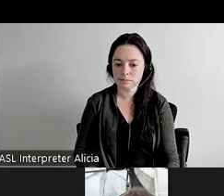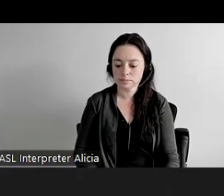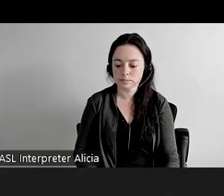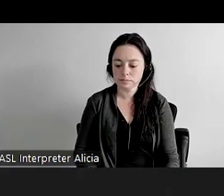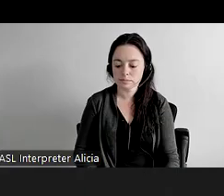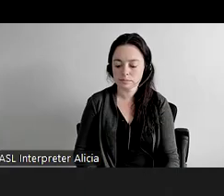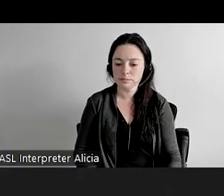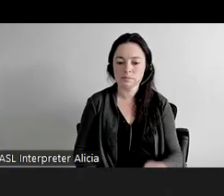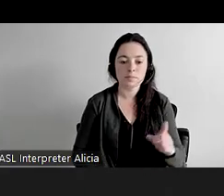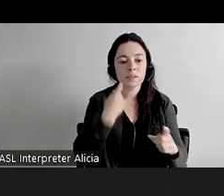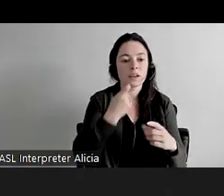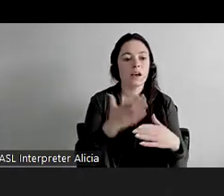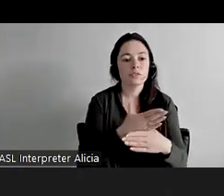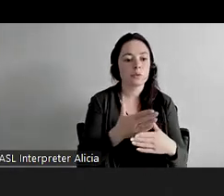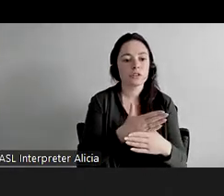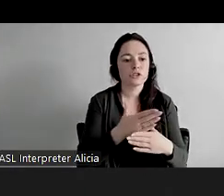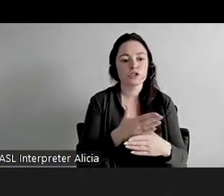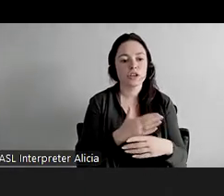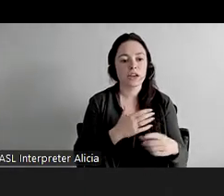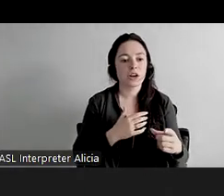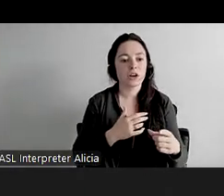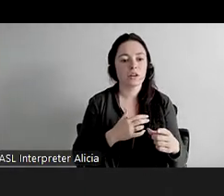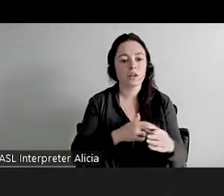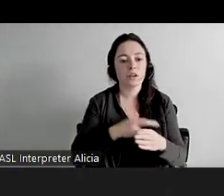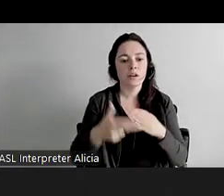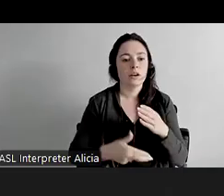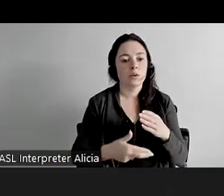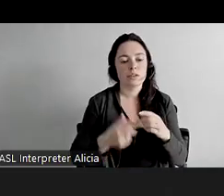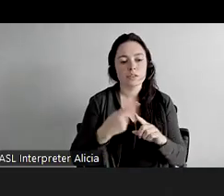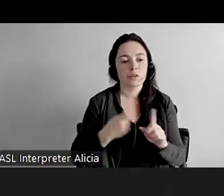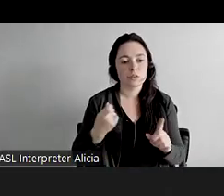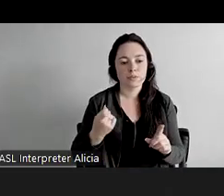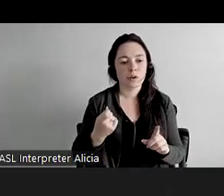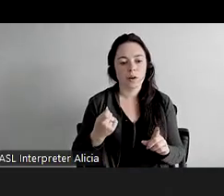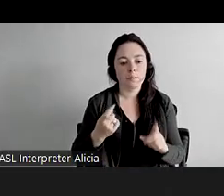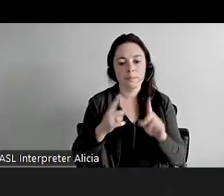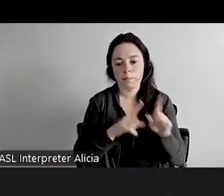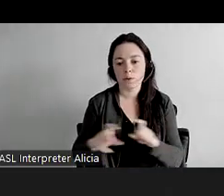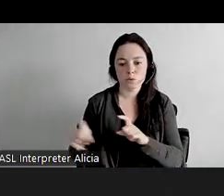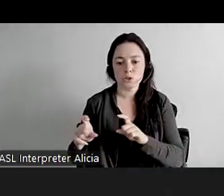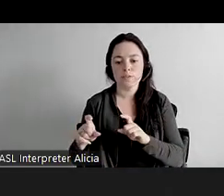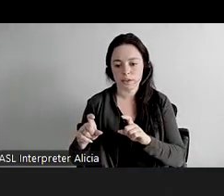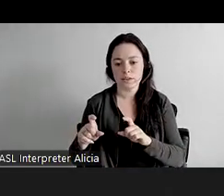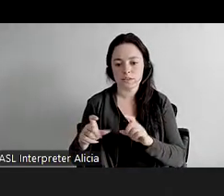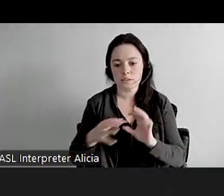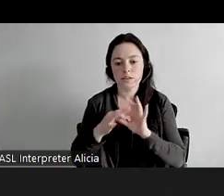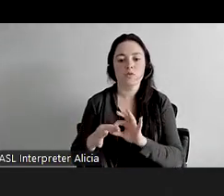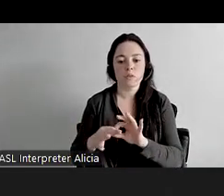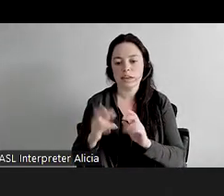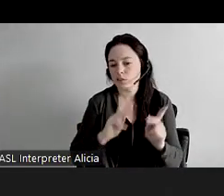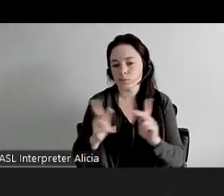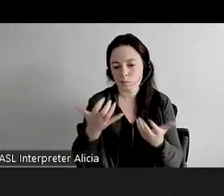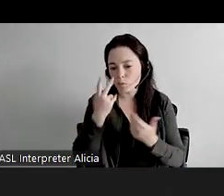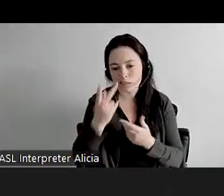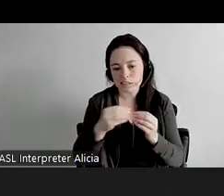So I just wanted to share, this was the results of the survey questions specific to what people would like to see more